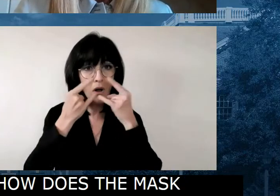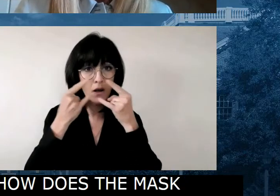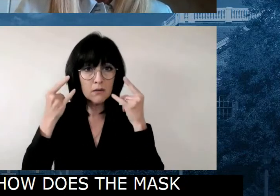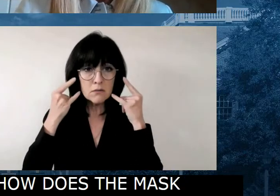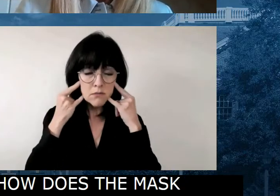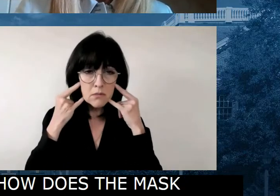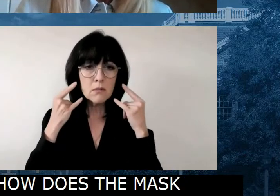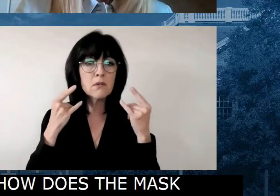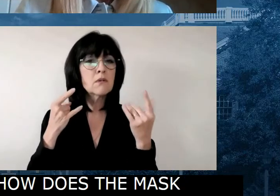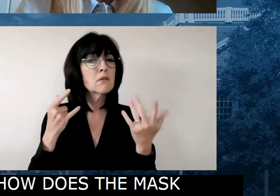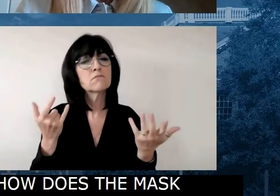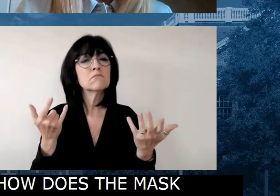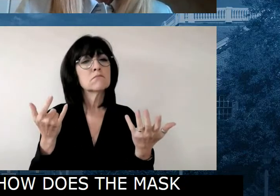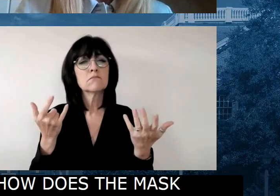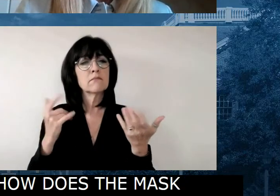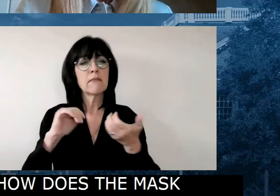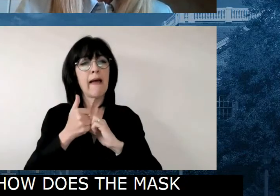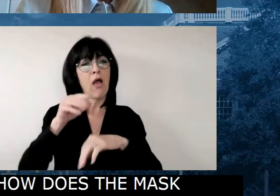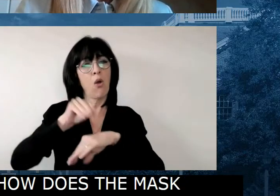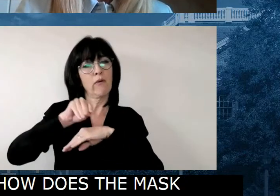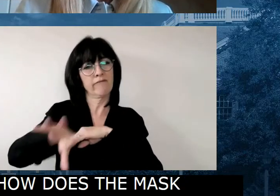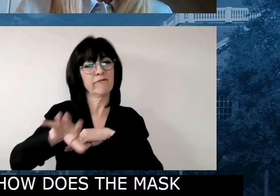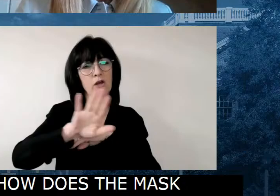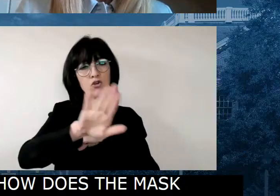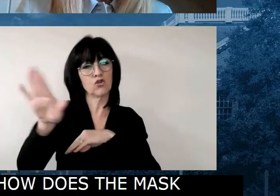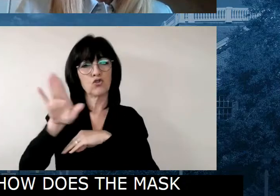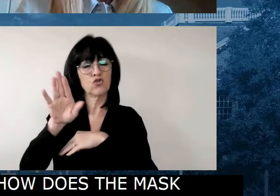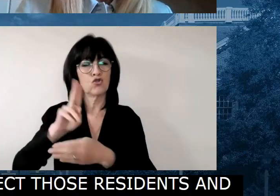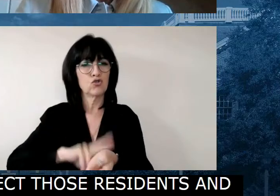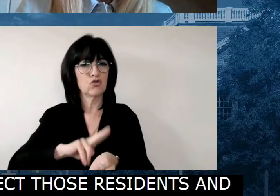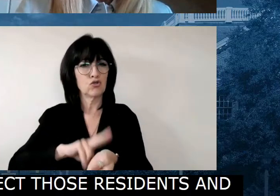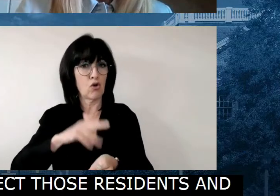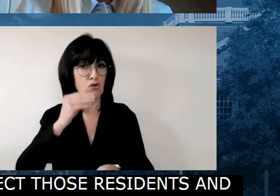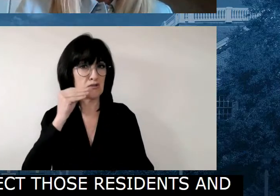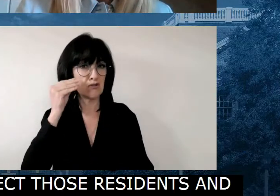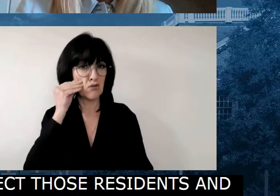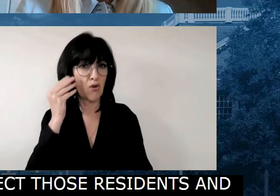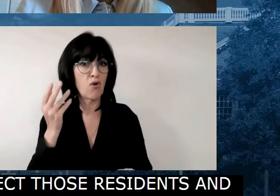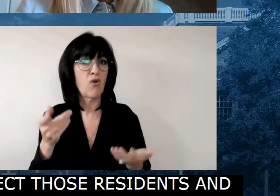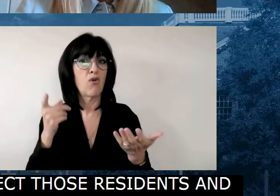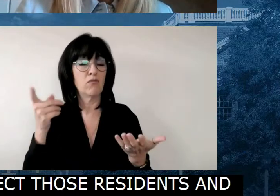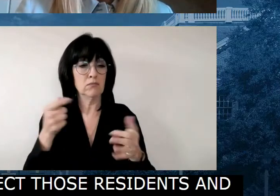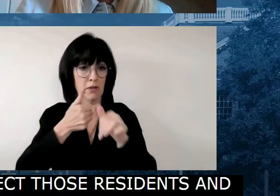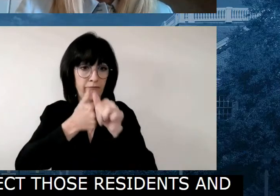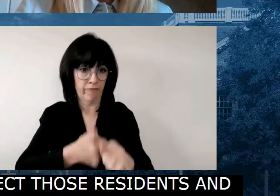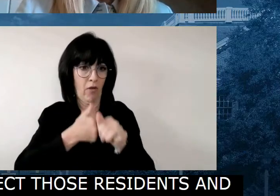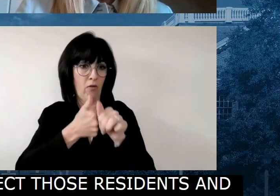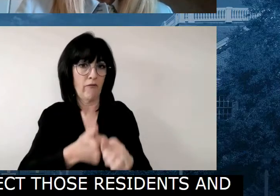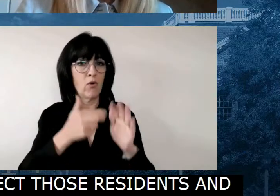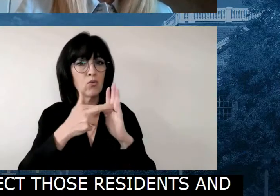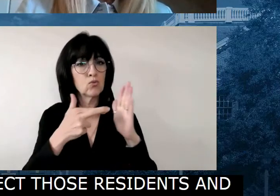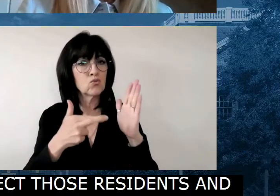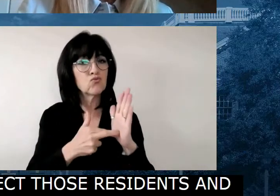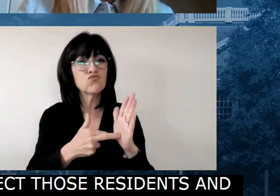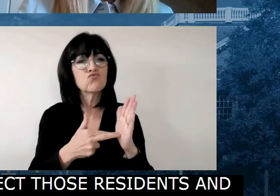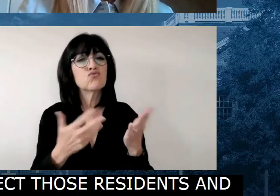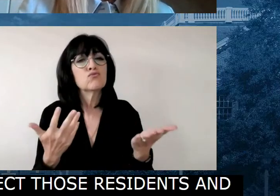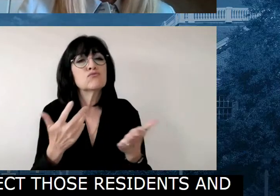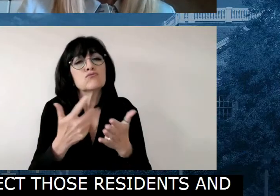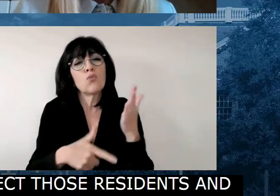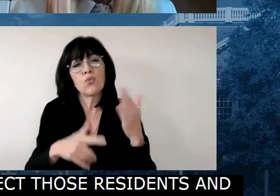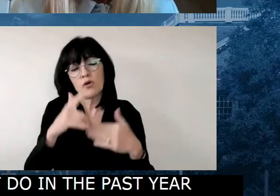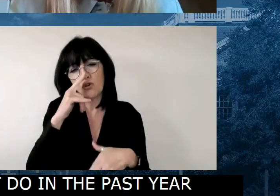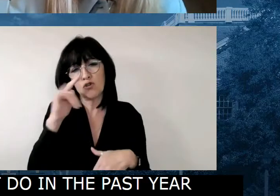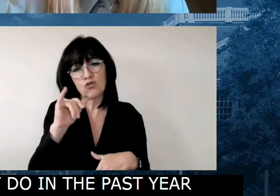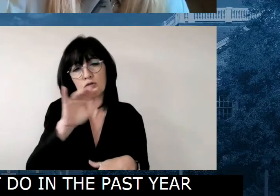done over the last year when they've been in isolation or following all the restrictions in place? Dr. Rattay, you want to take